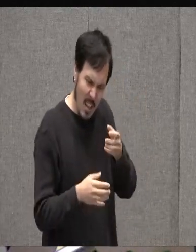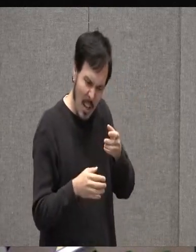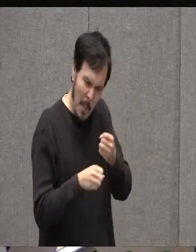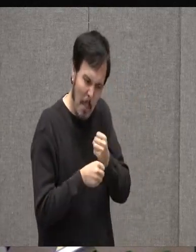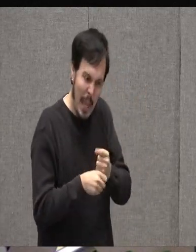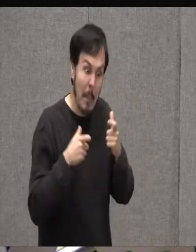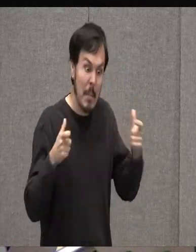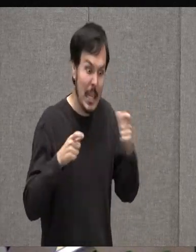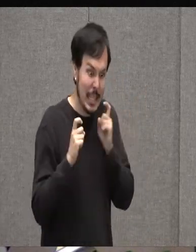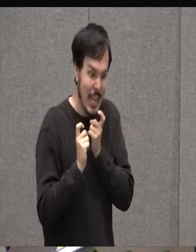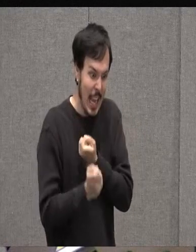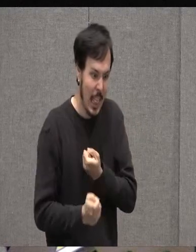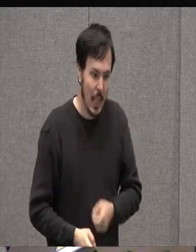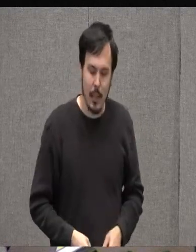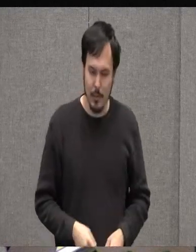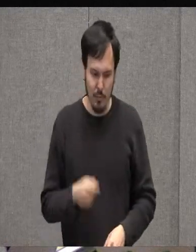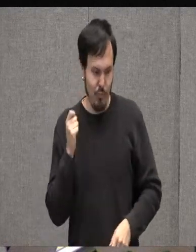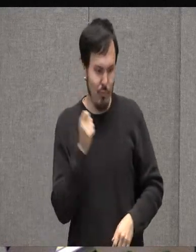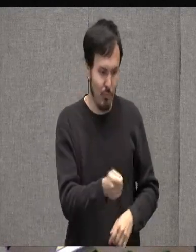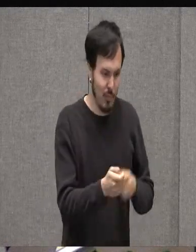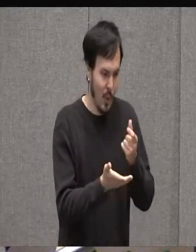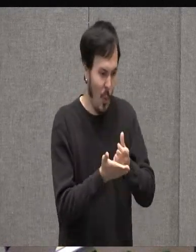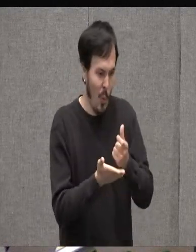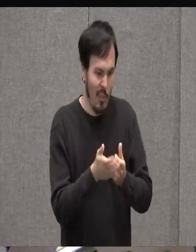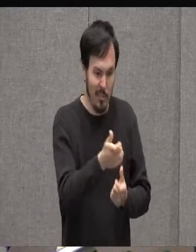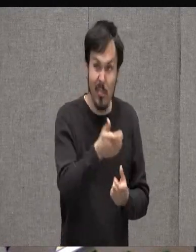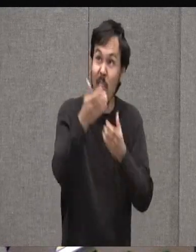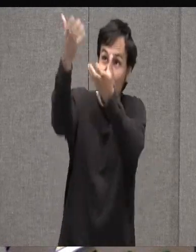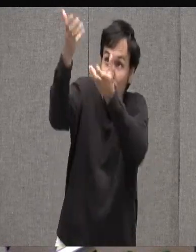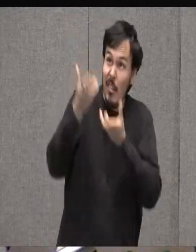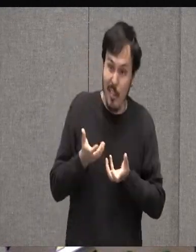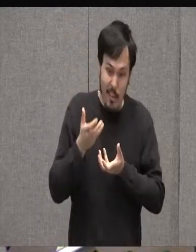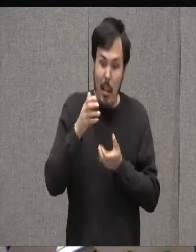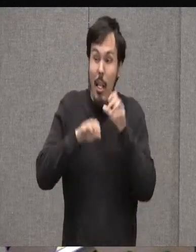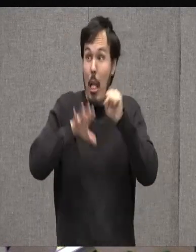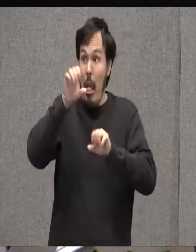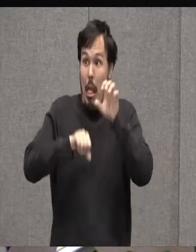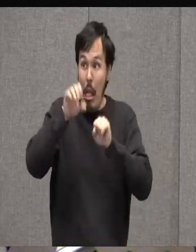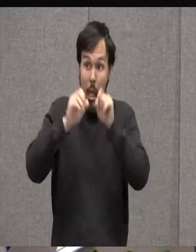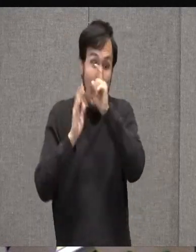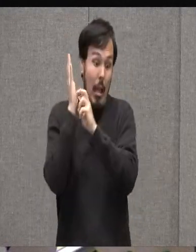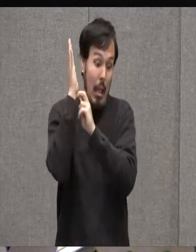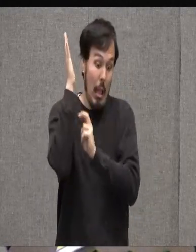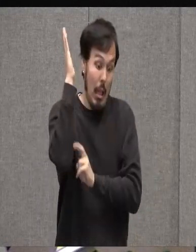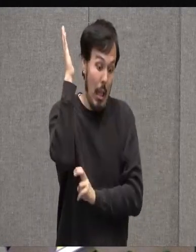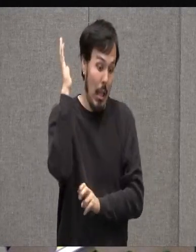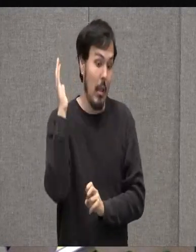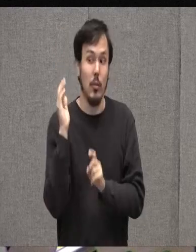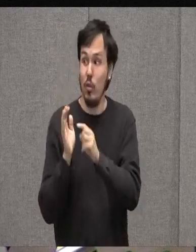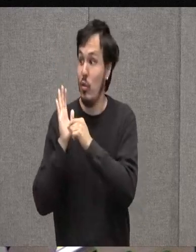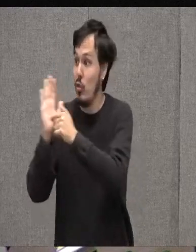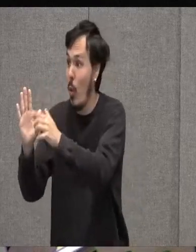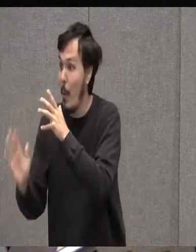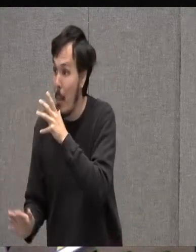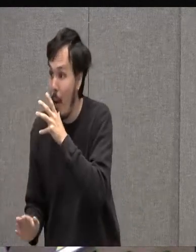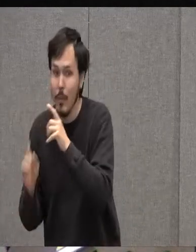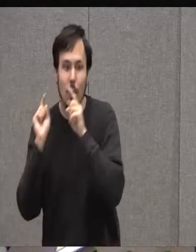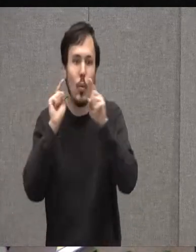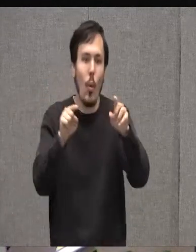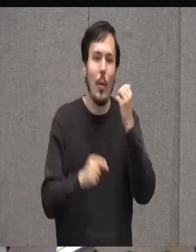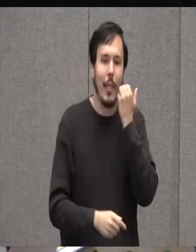I wonder how juicy you are. I can't eat anything nowadays because I don't have any teeth. Why don't you have false teeth?